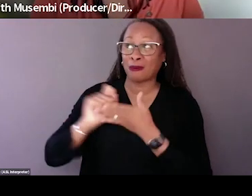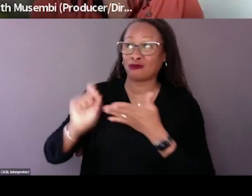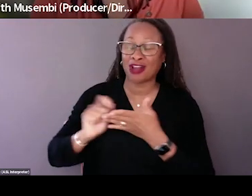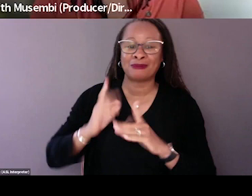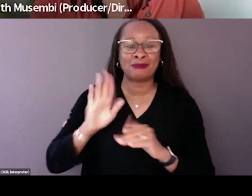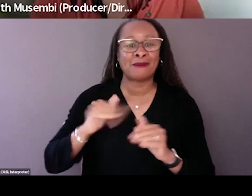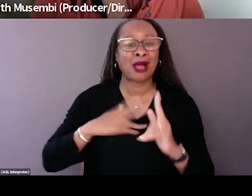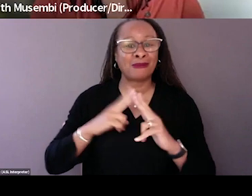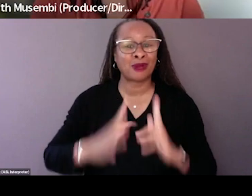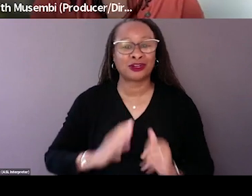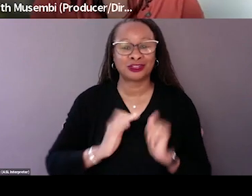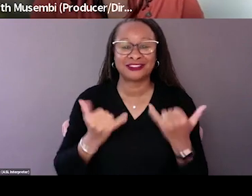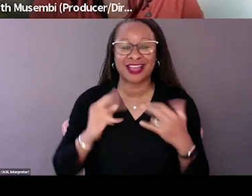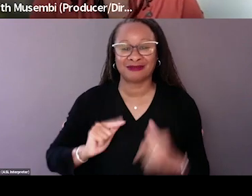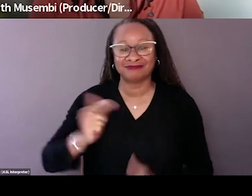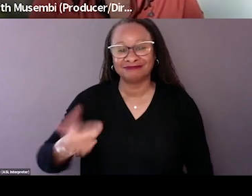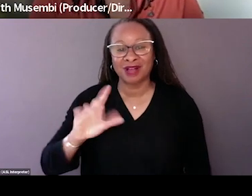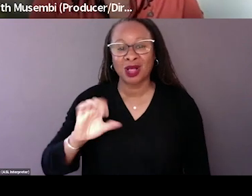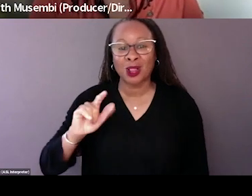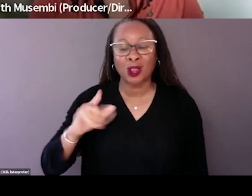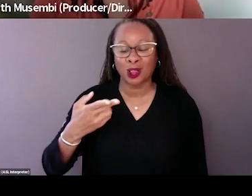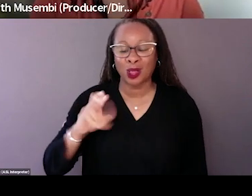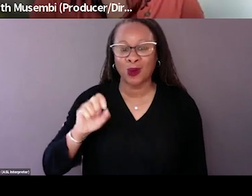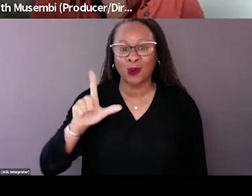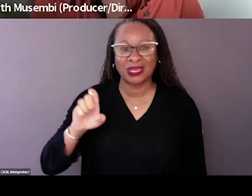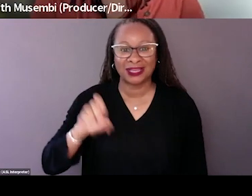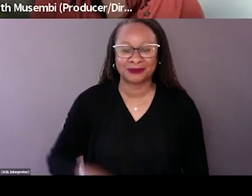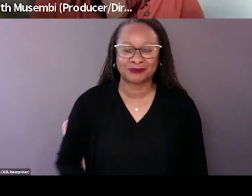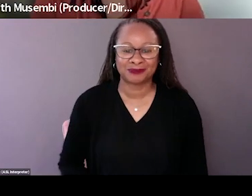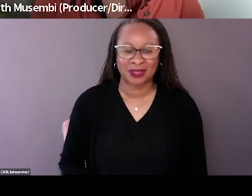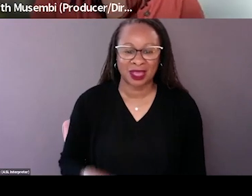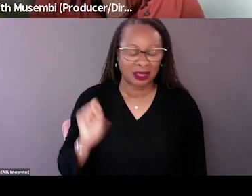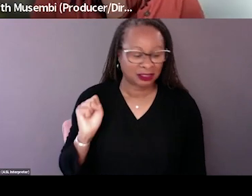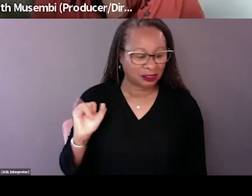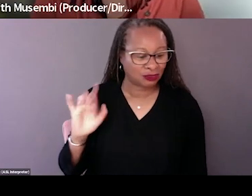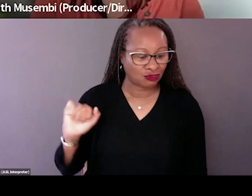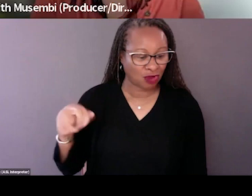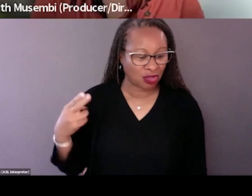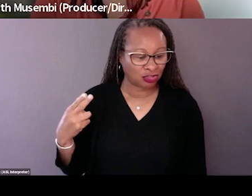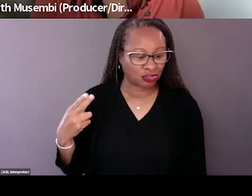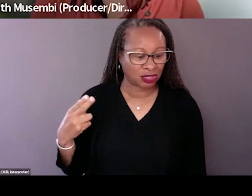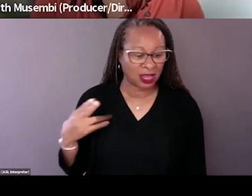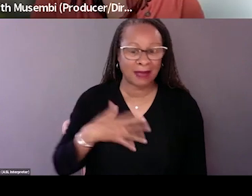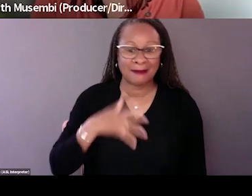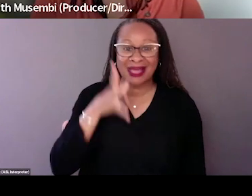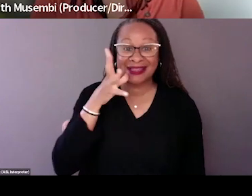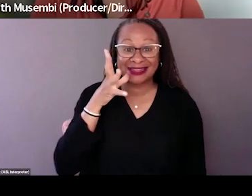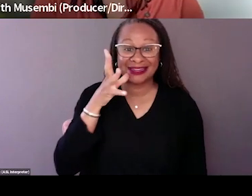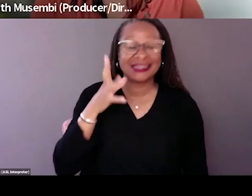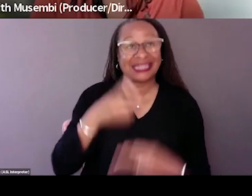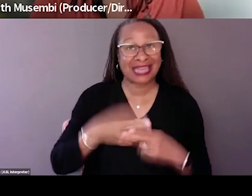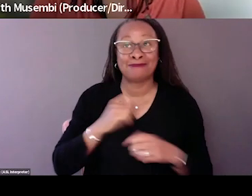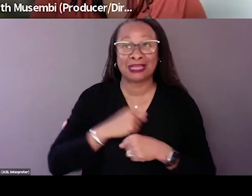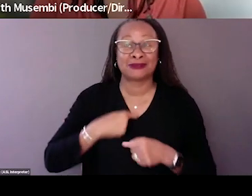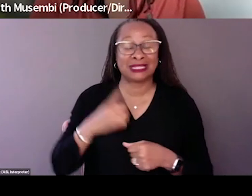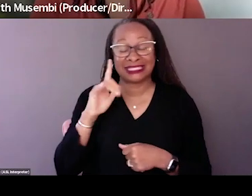Chloe. Hi everyone, I am Chloe Sarosh. My name makes me sound more exciting than I look, I am afraid.